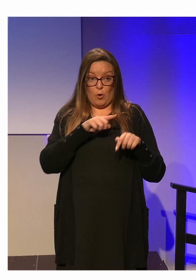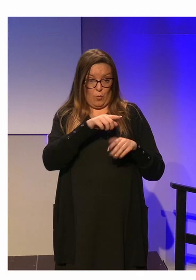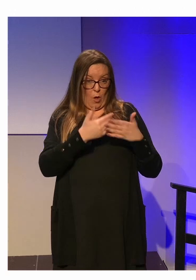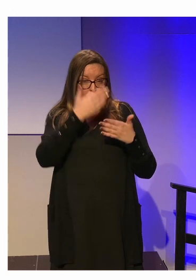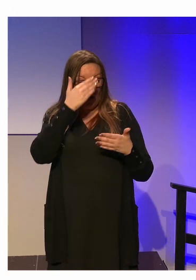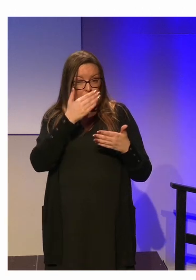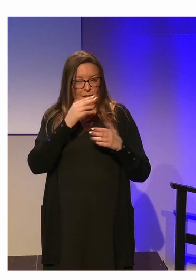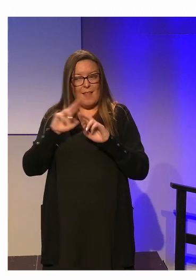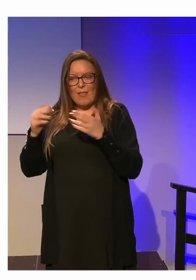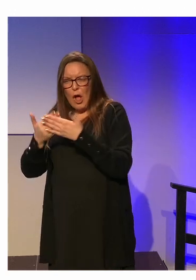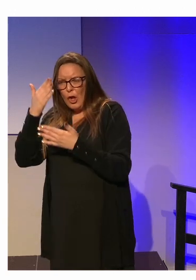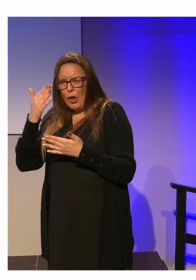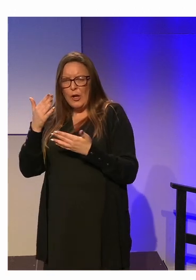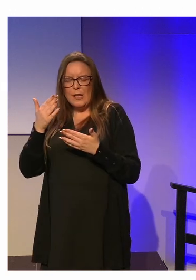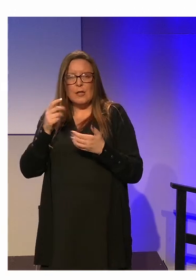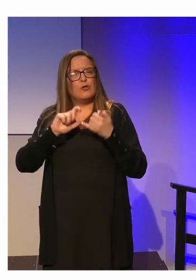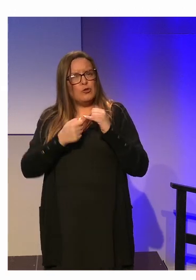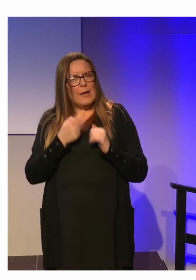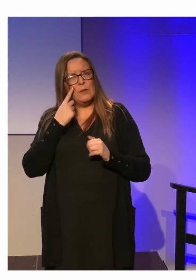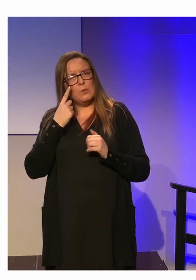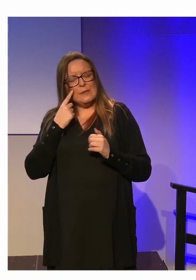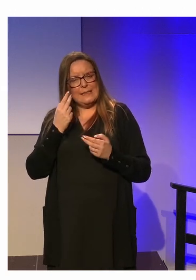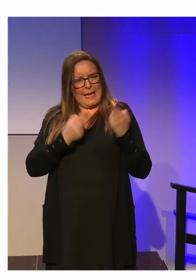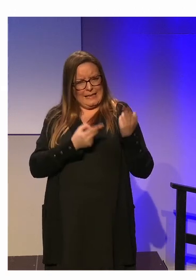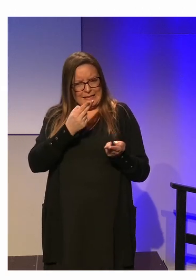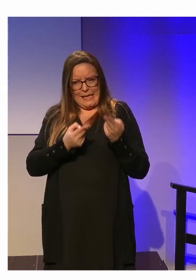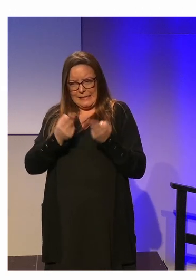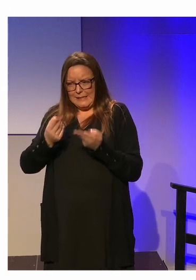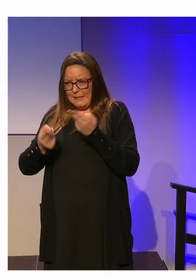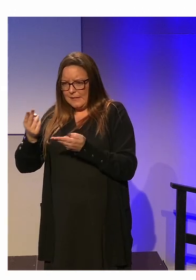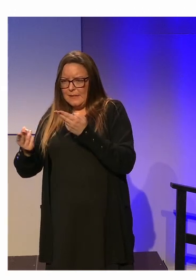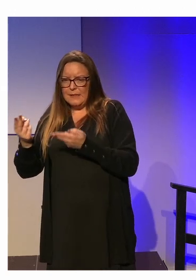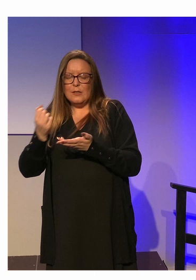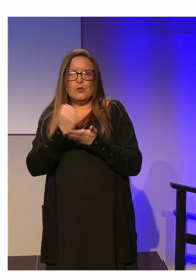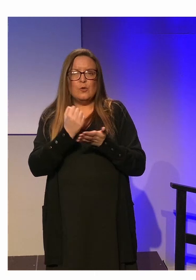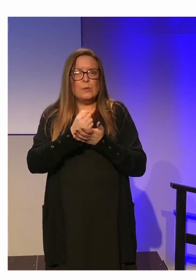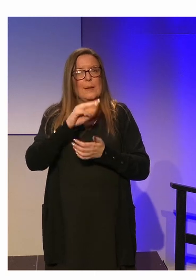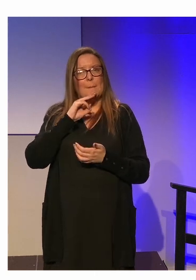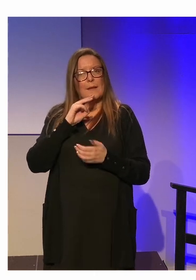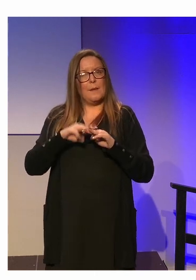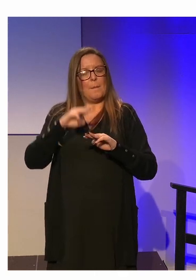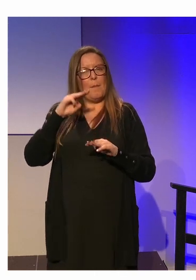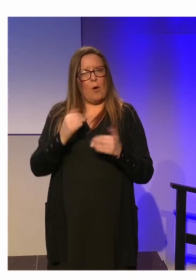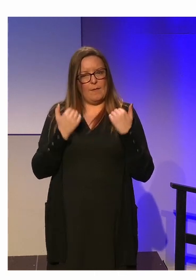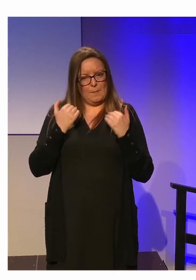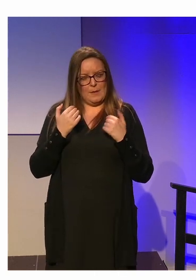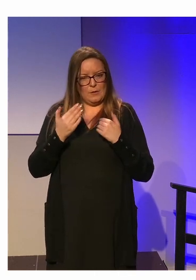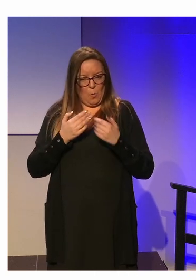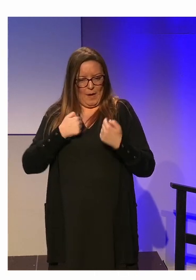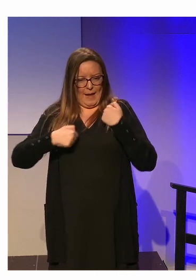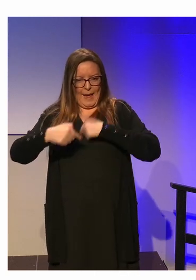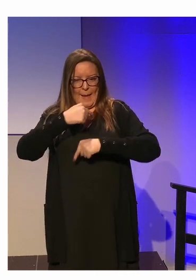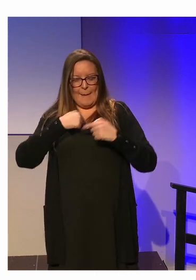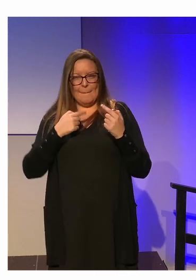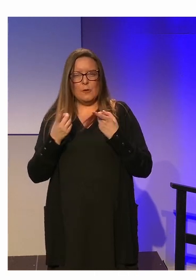Thumbs down. We're trying to consistently assess students so that teachers have more information about, is what I'm doing making